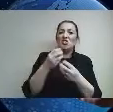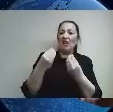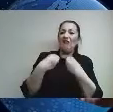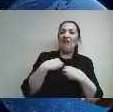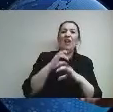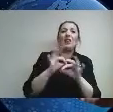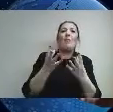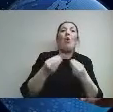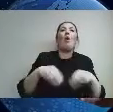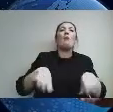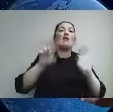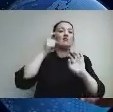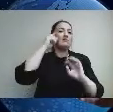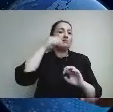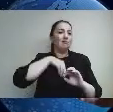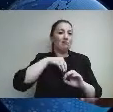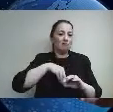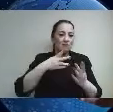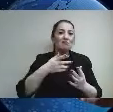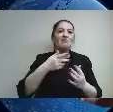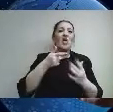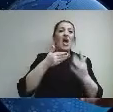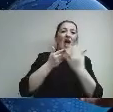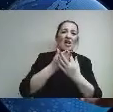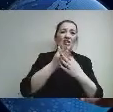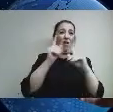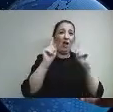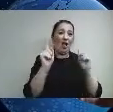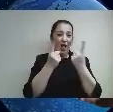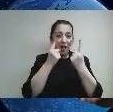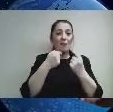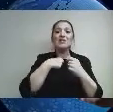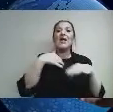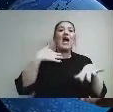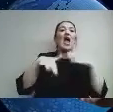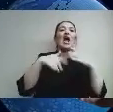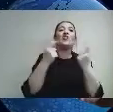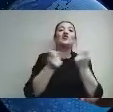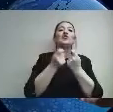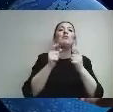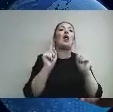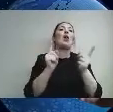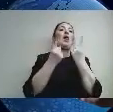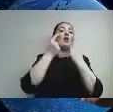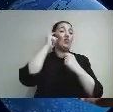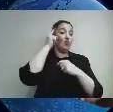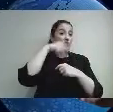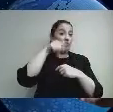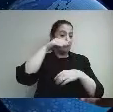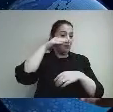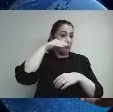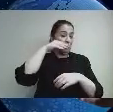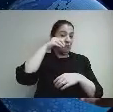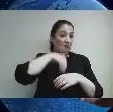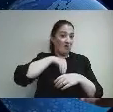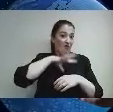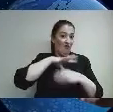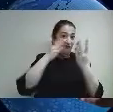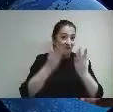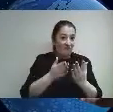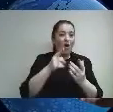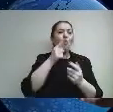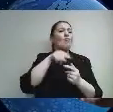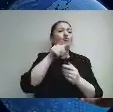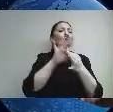we cannot employ disabled individuals, but there are many solutions for that. In addition, the company's